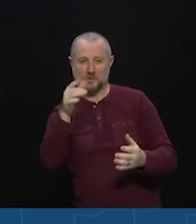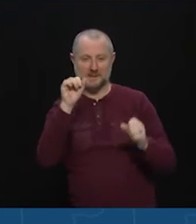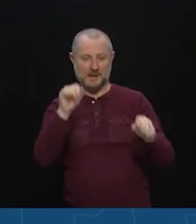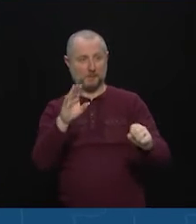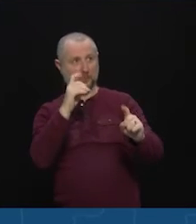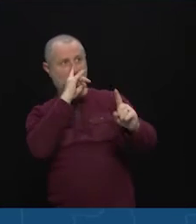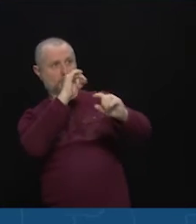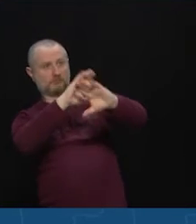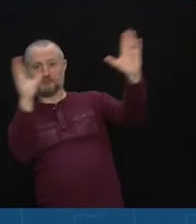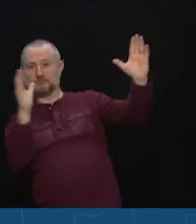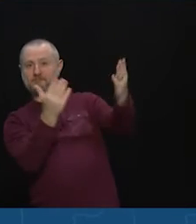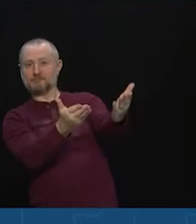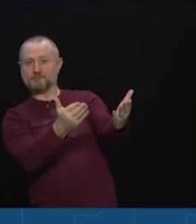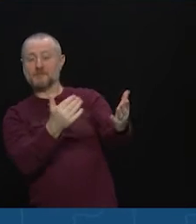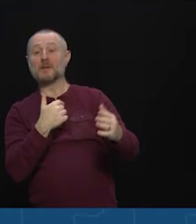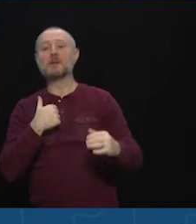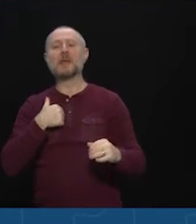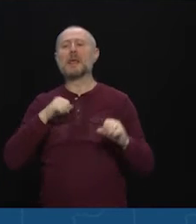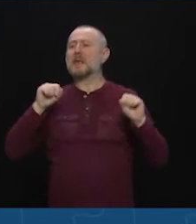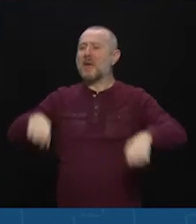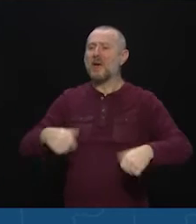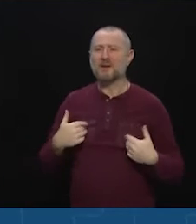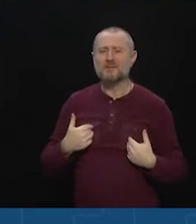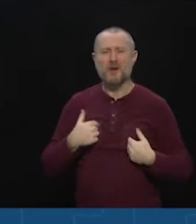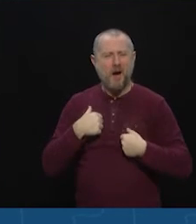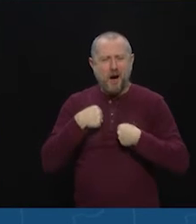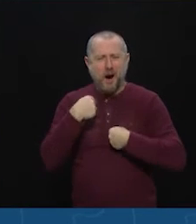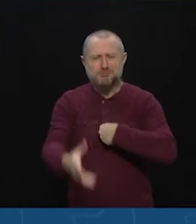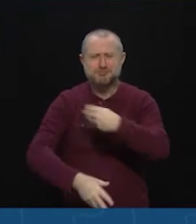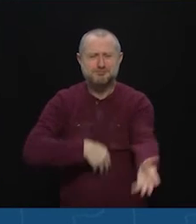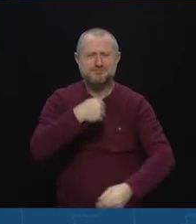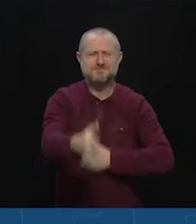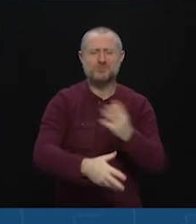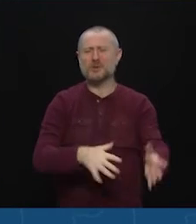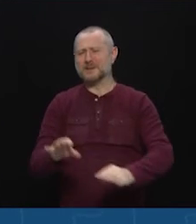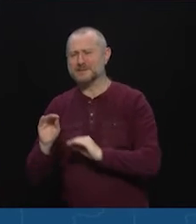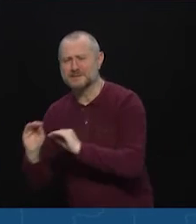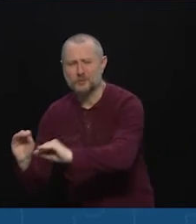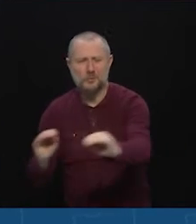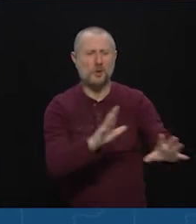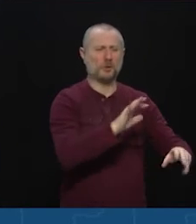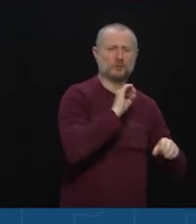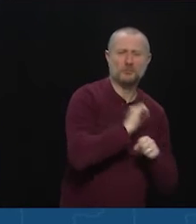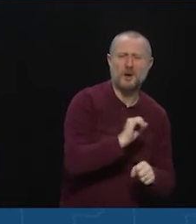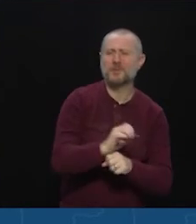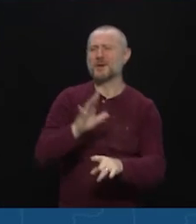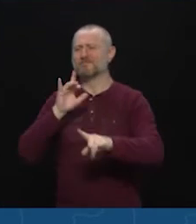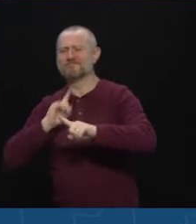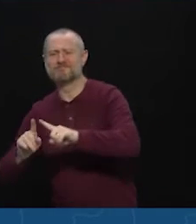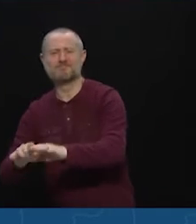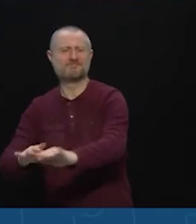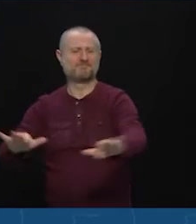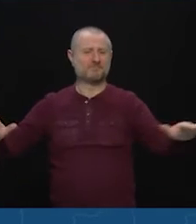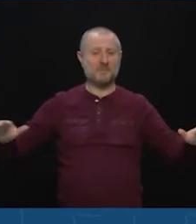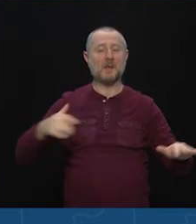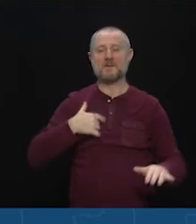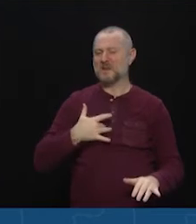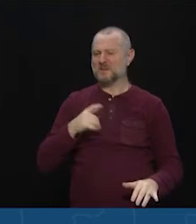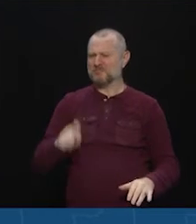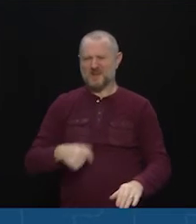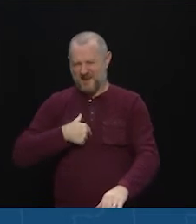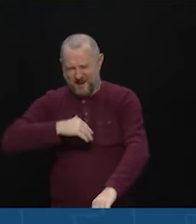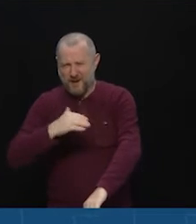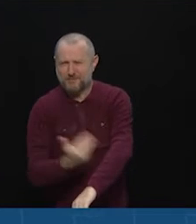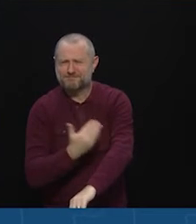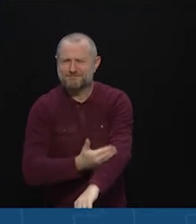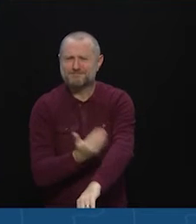the businesses and the jobs, and there's just no stopping us. So I believe that this redevelopment needs to get jump-started, and I want to focus on that